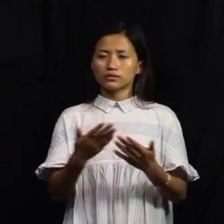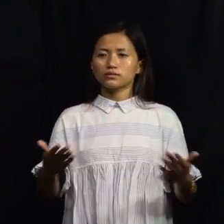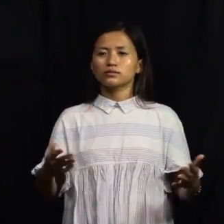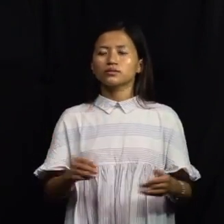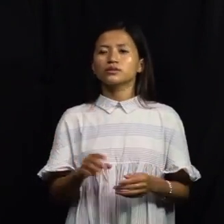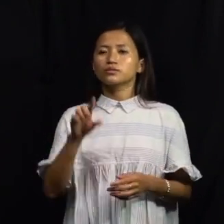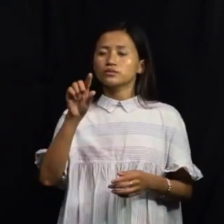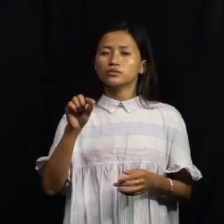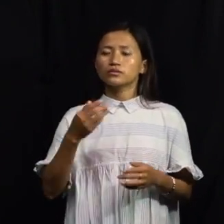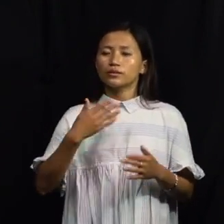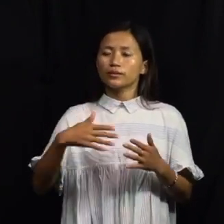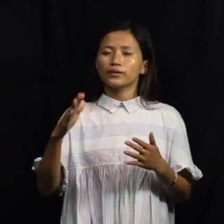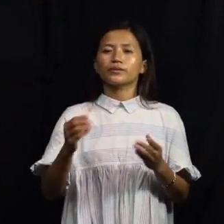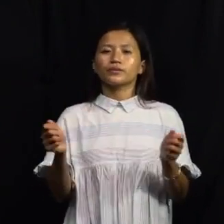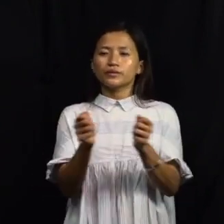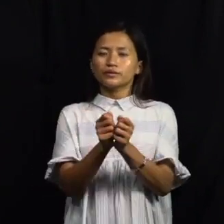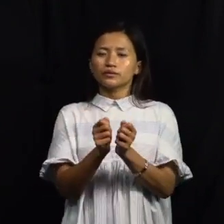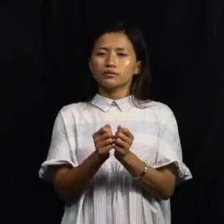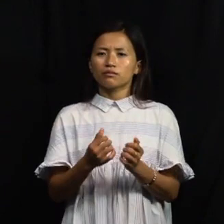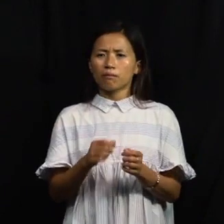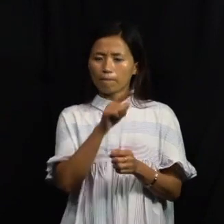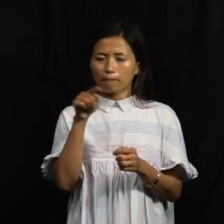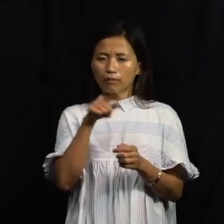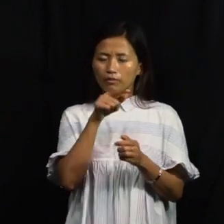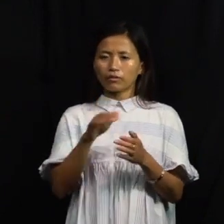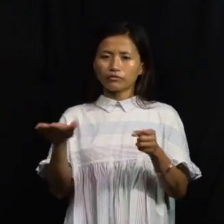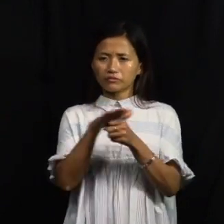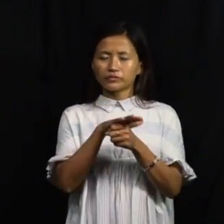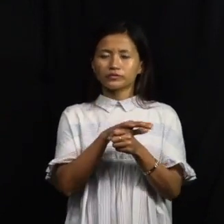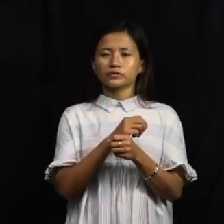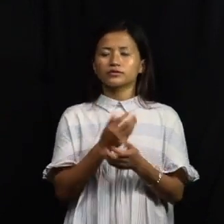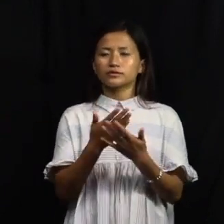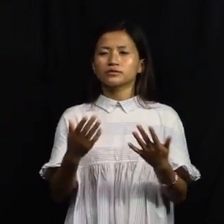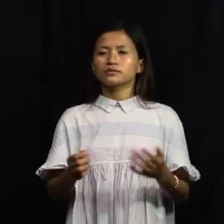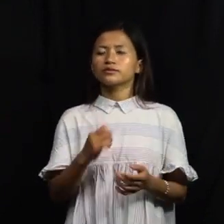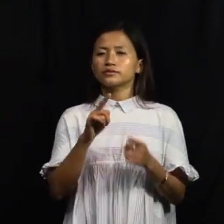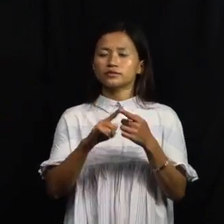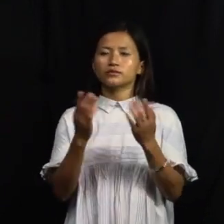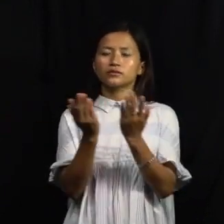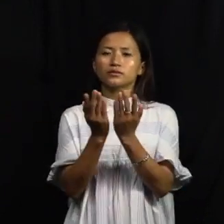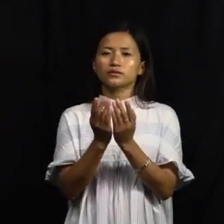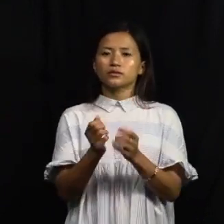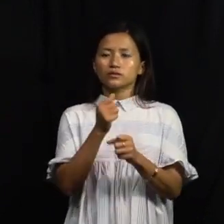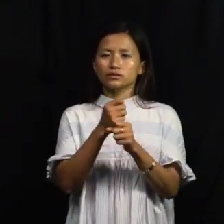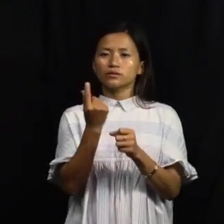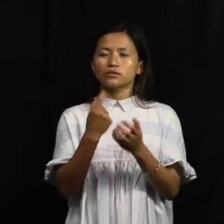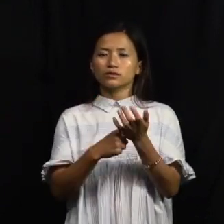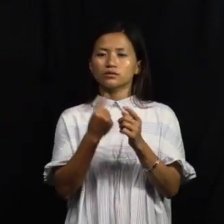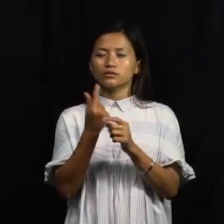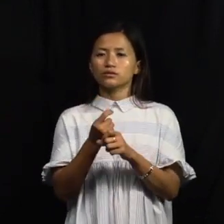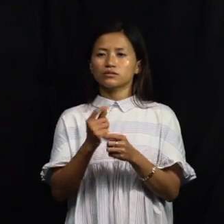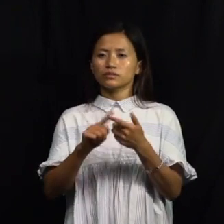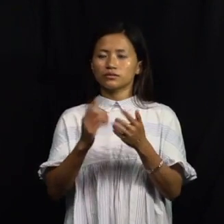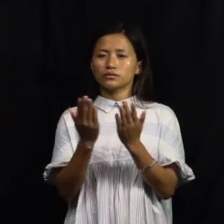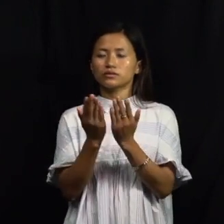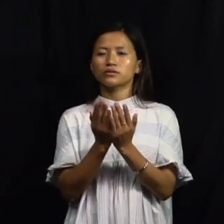do away with the wrongful things about education, right? For example, in the Gurukul system of education,